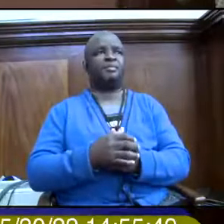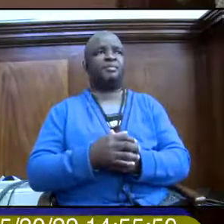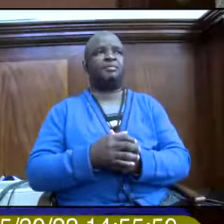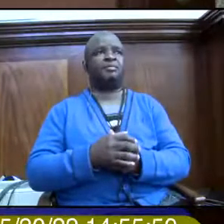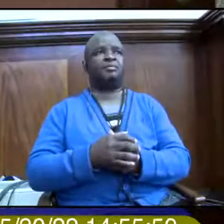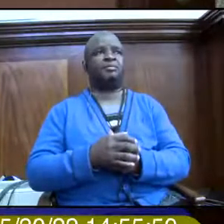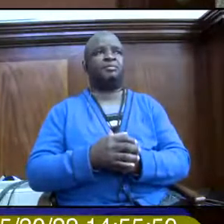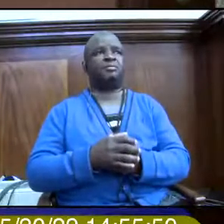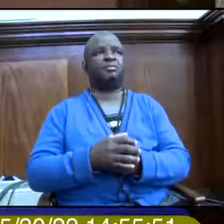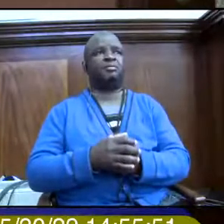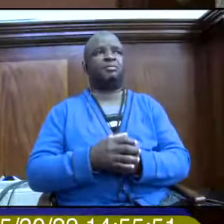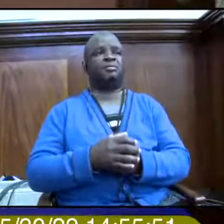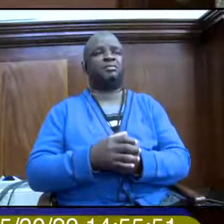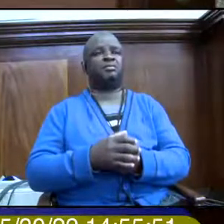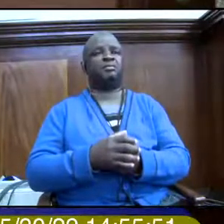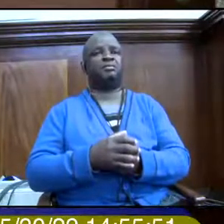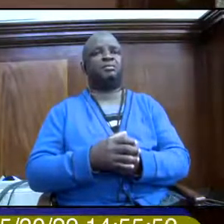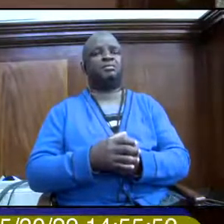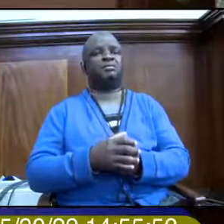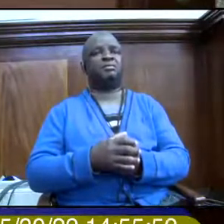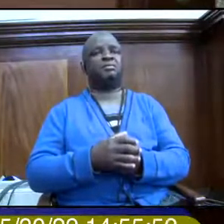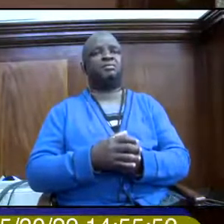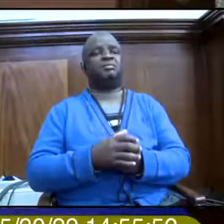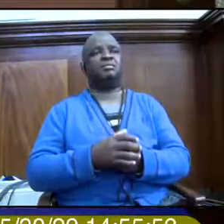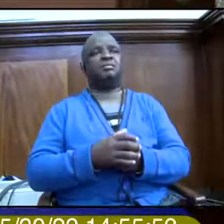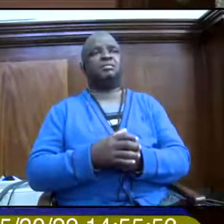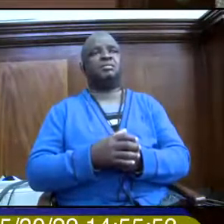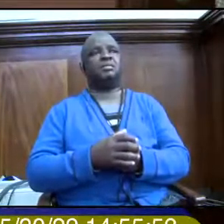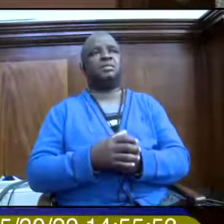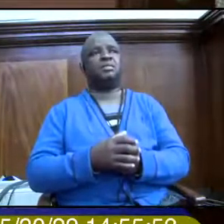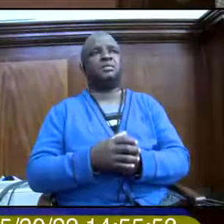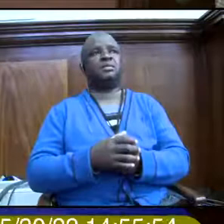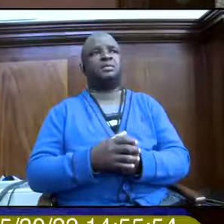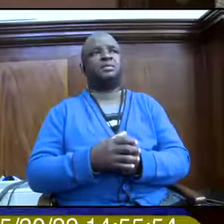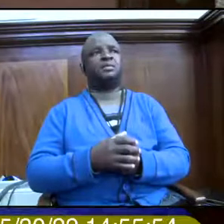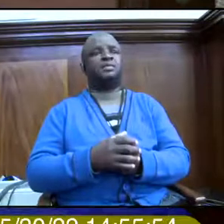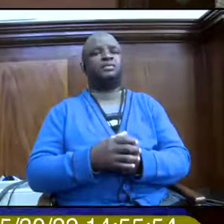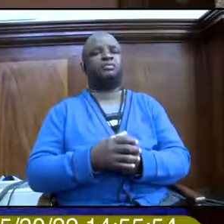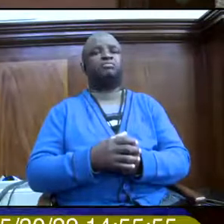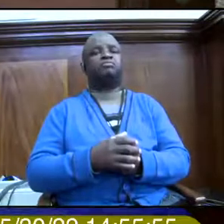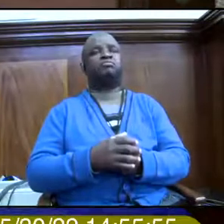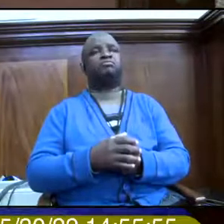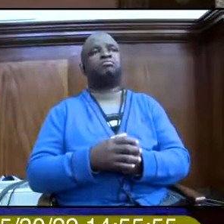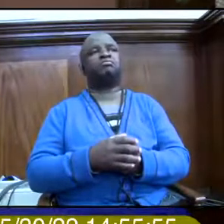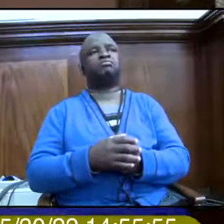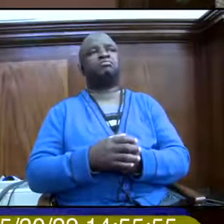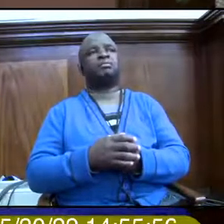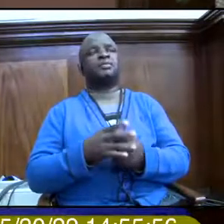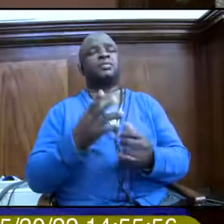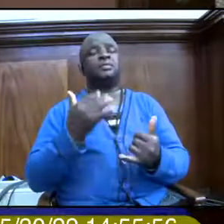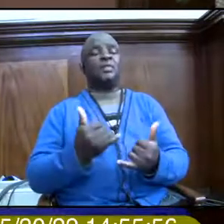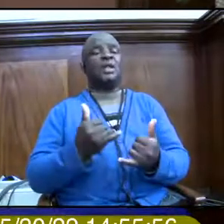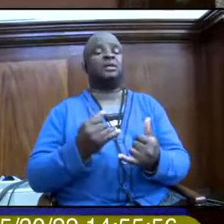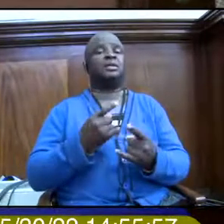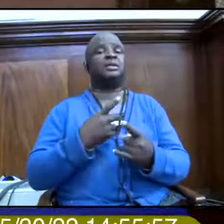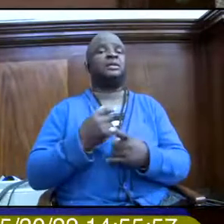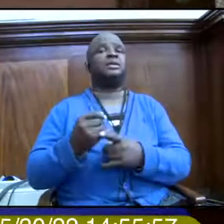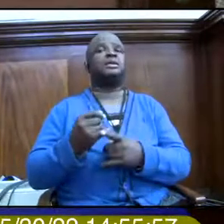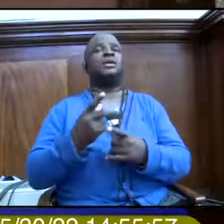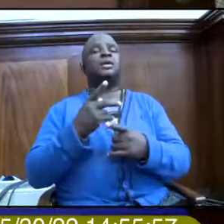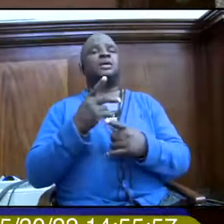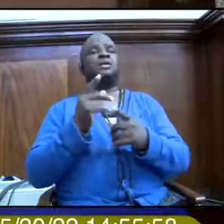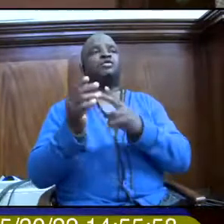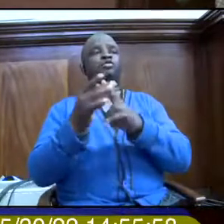i don't know what is the correct weight amongst every state-owned enterprise is facing a death